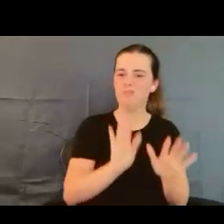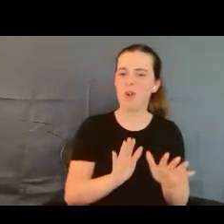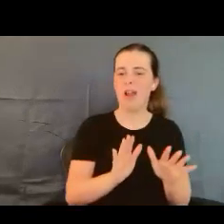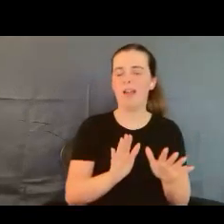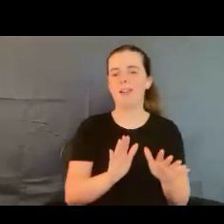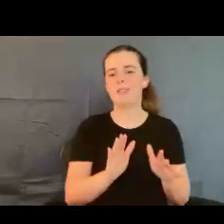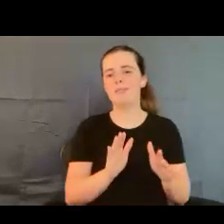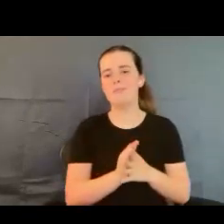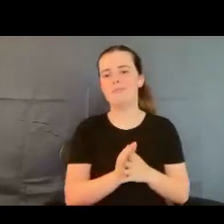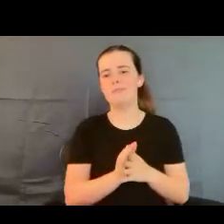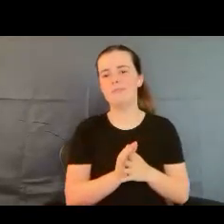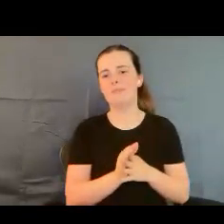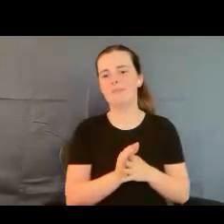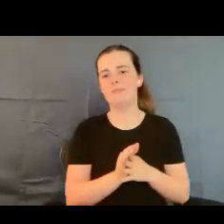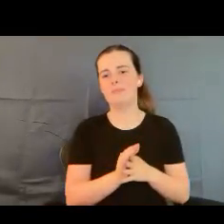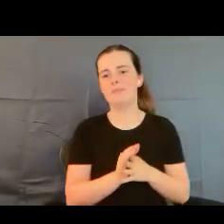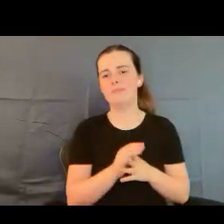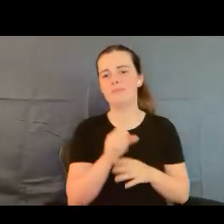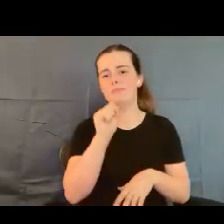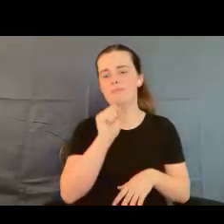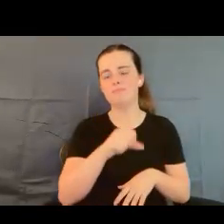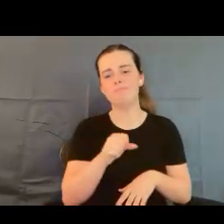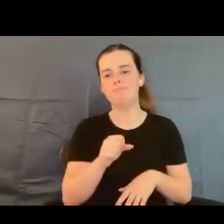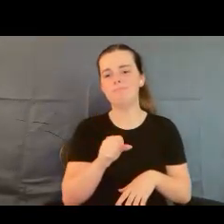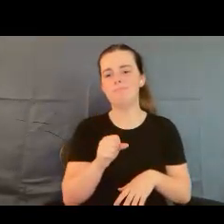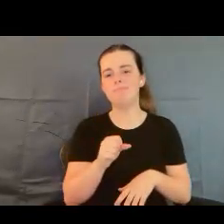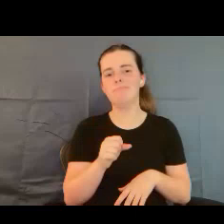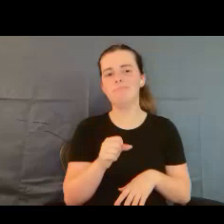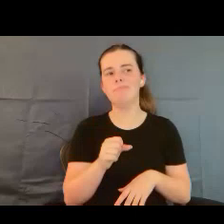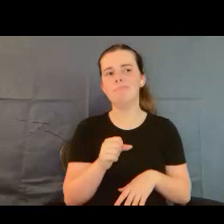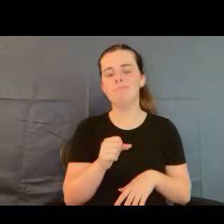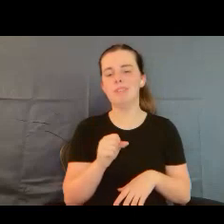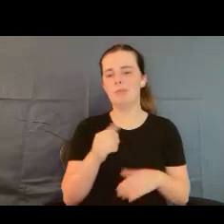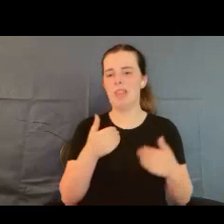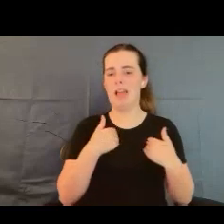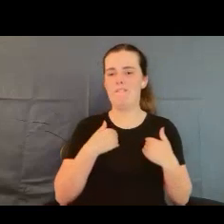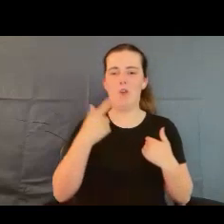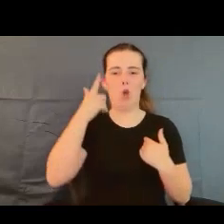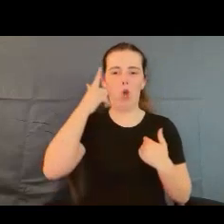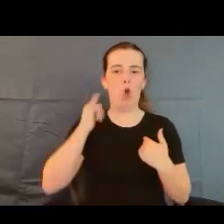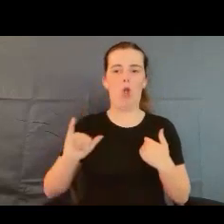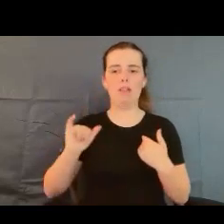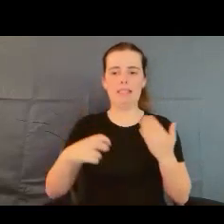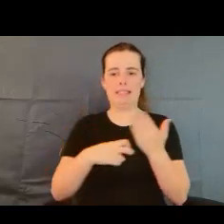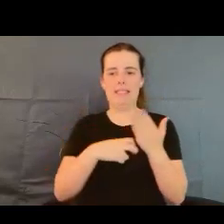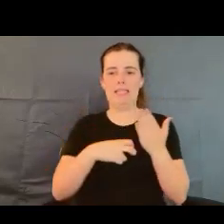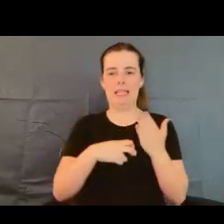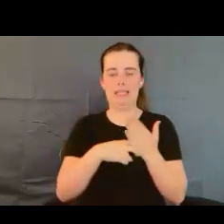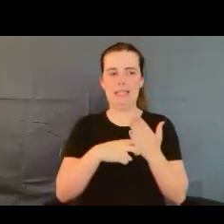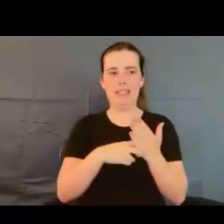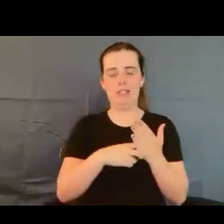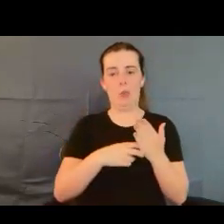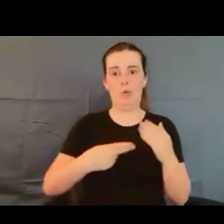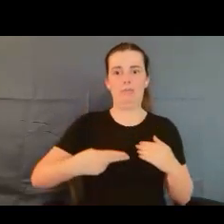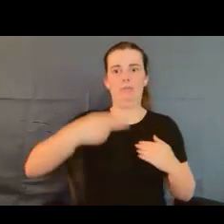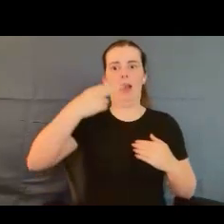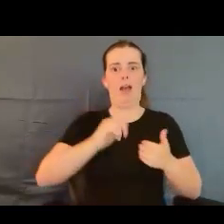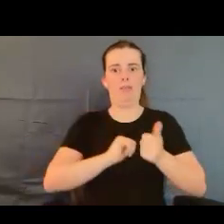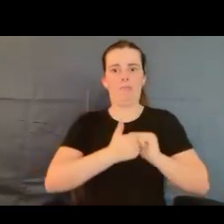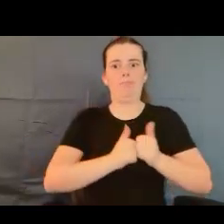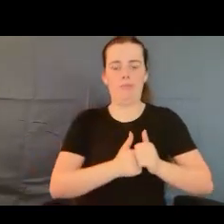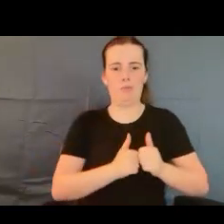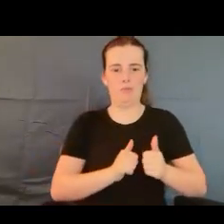town, and yeah, it's just also a pretty high caliber race with the golden tickets going on there. So that's another one that's been really fun. But